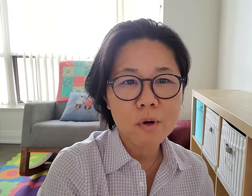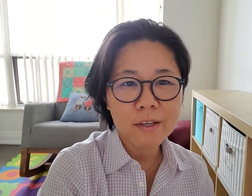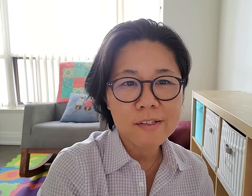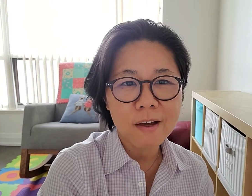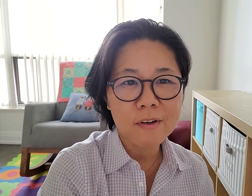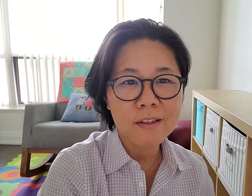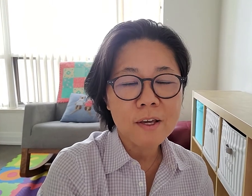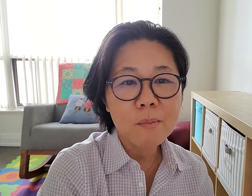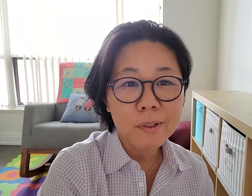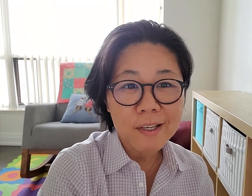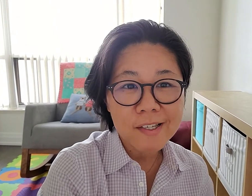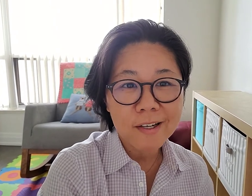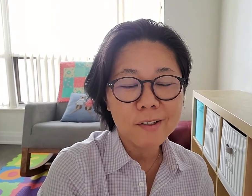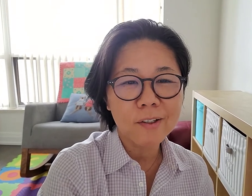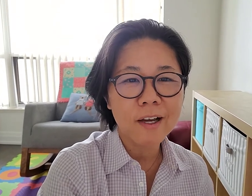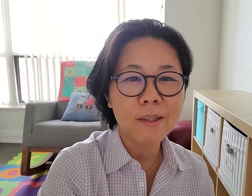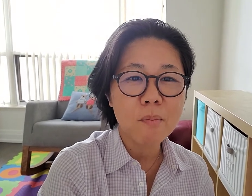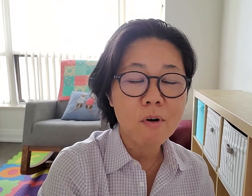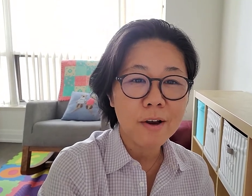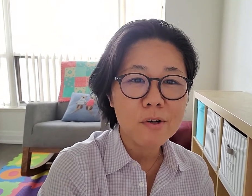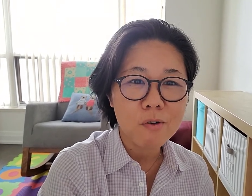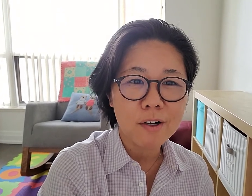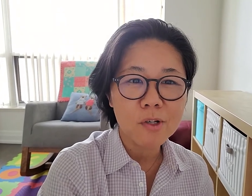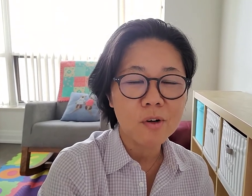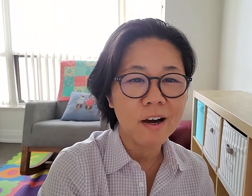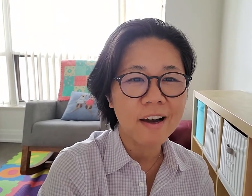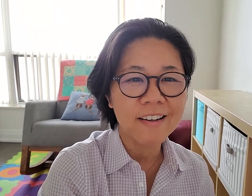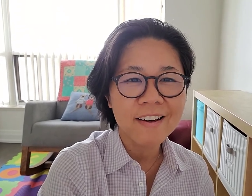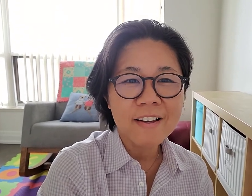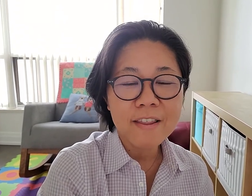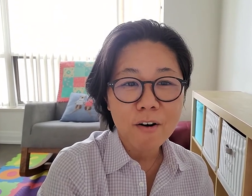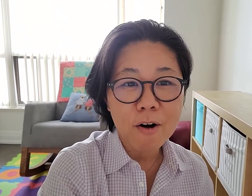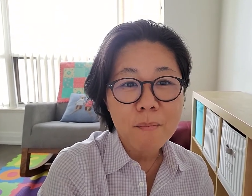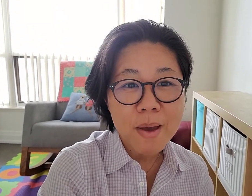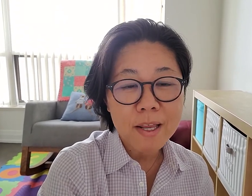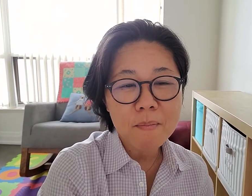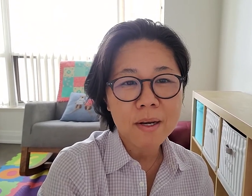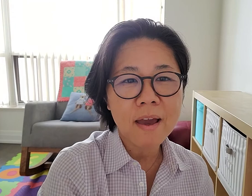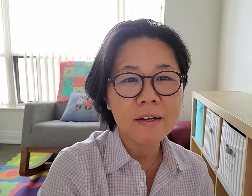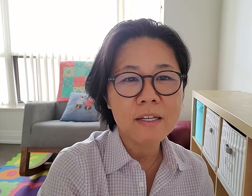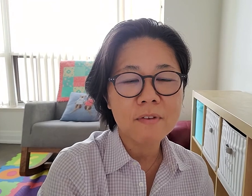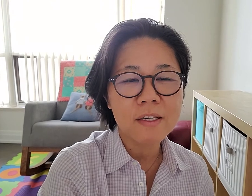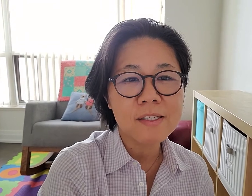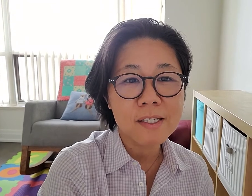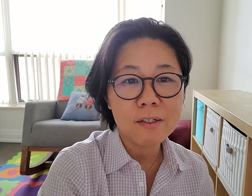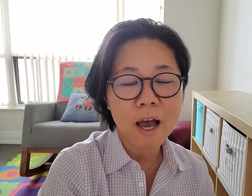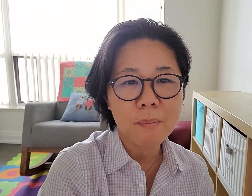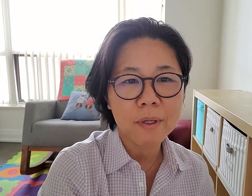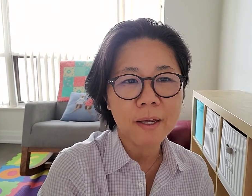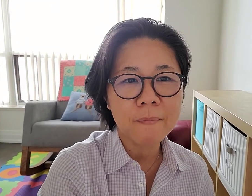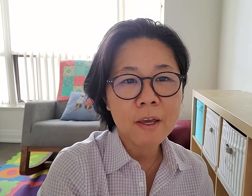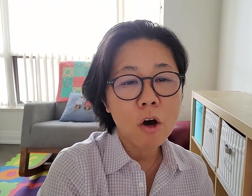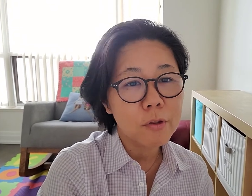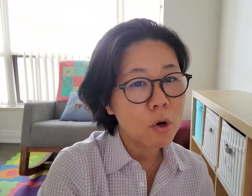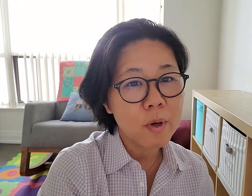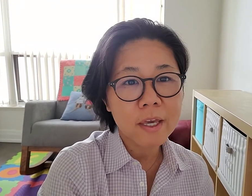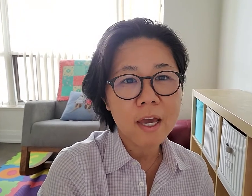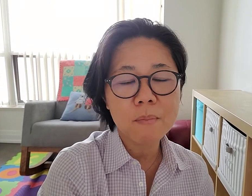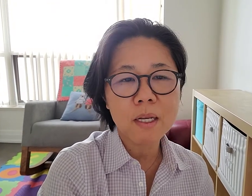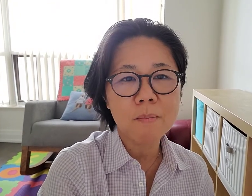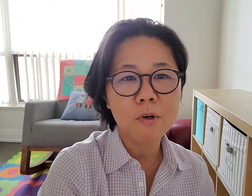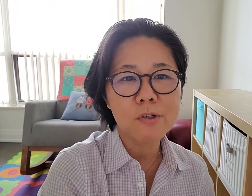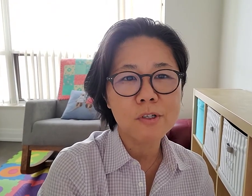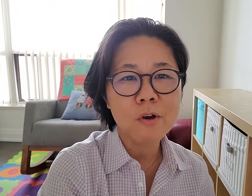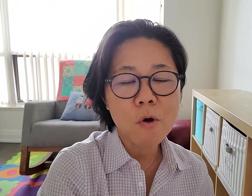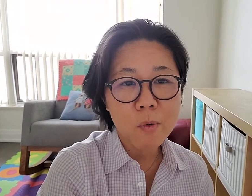June the 27th. Please take a look at the Pride Toronto Guide. There are many, many activities still happening. Although we